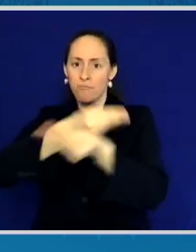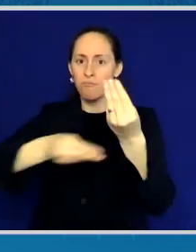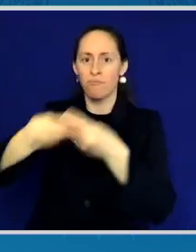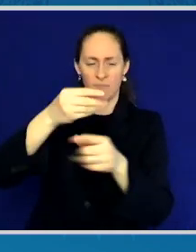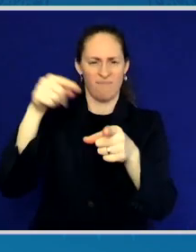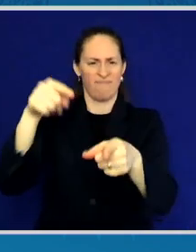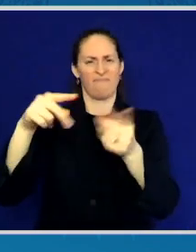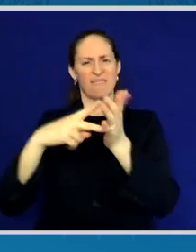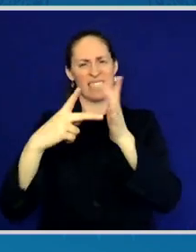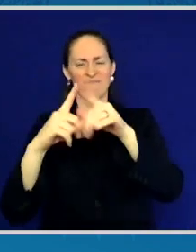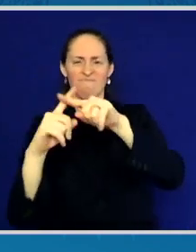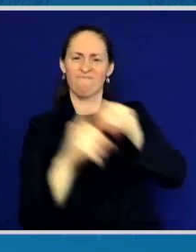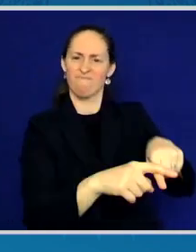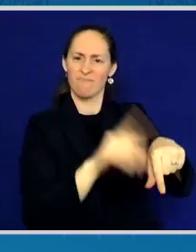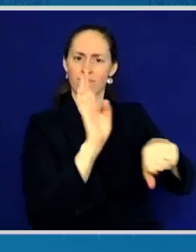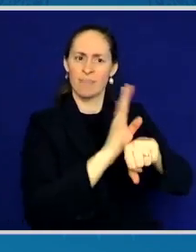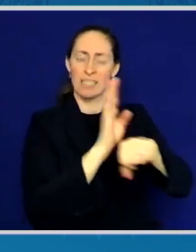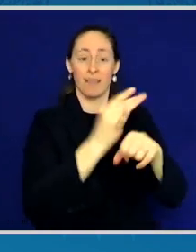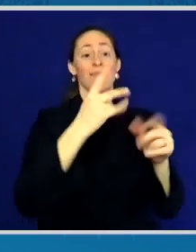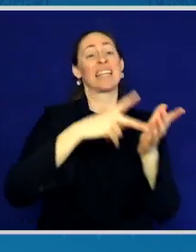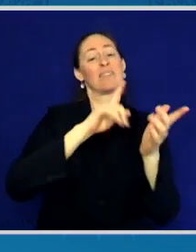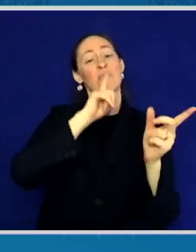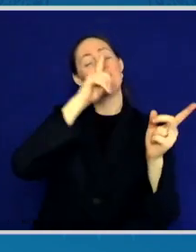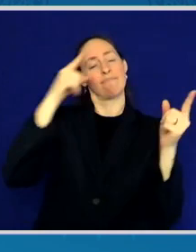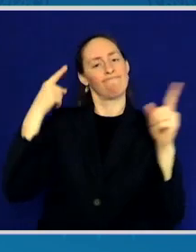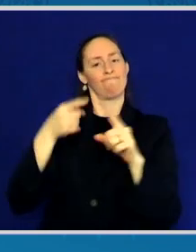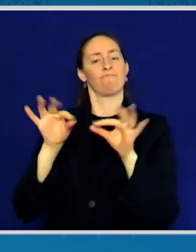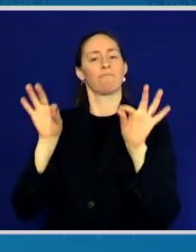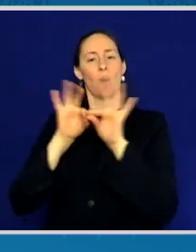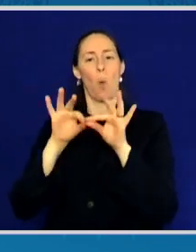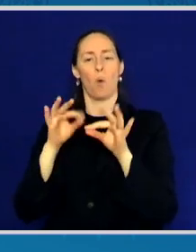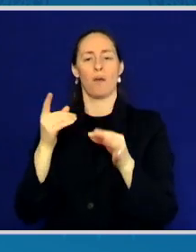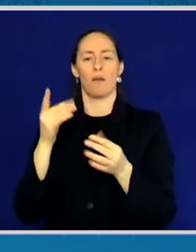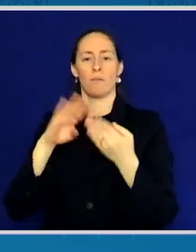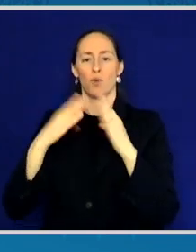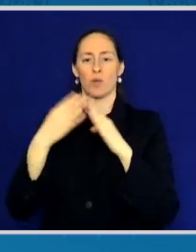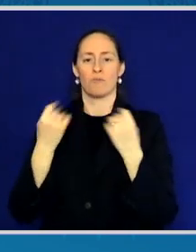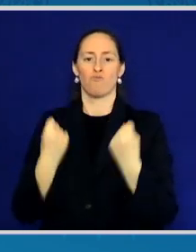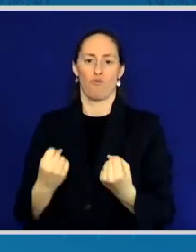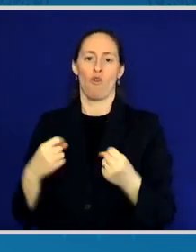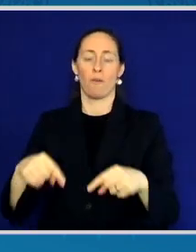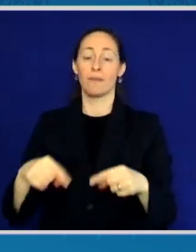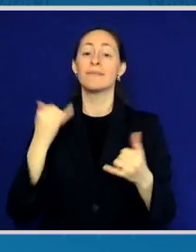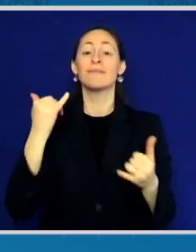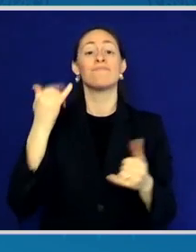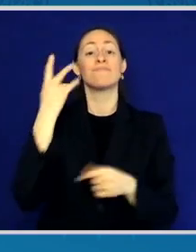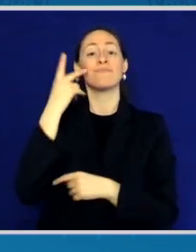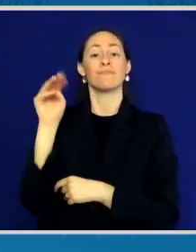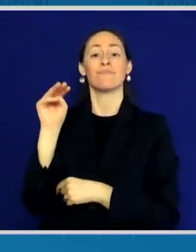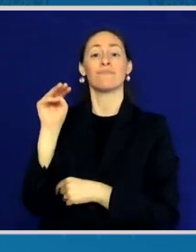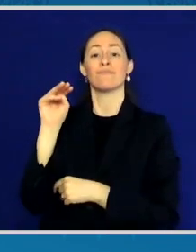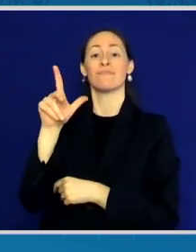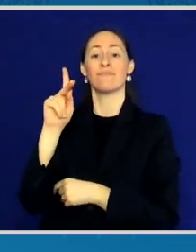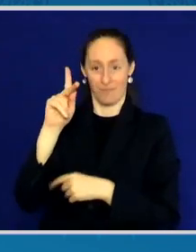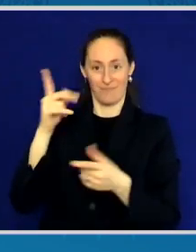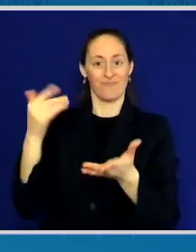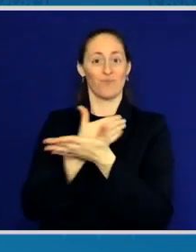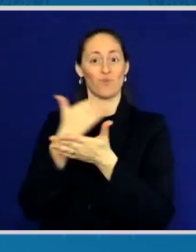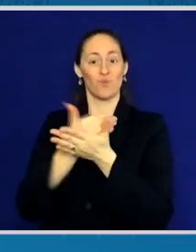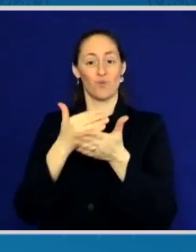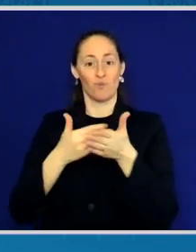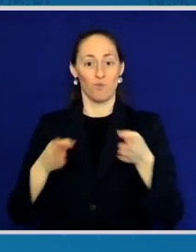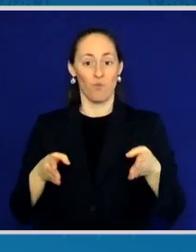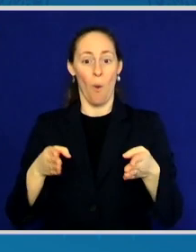much for our community right now. The interchange, the MLK interchange opened about 4 years ago. And in that